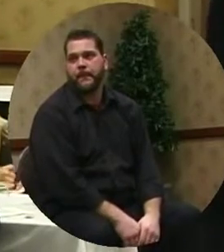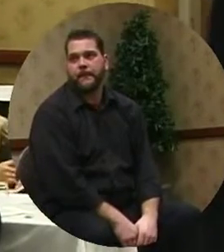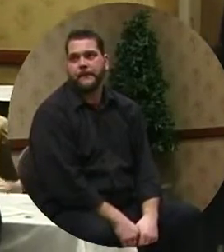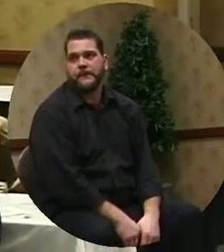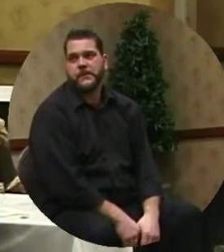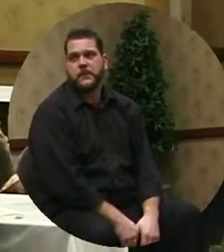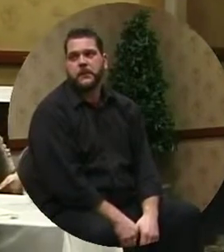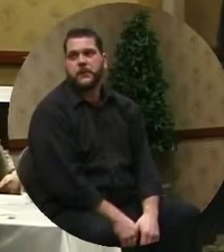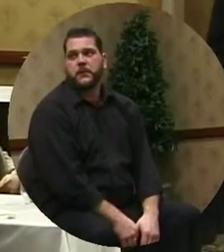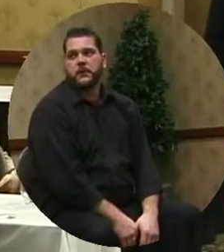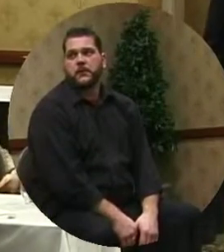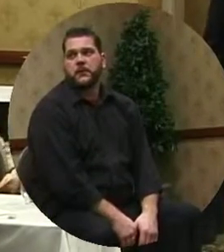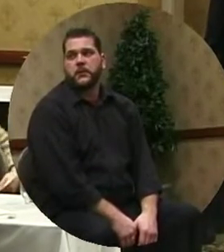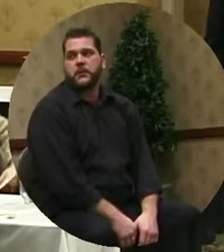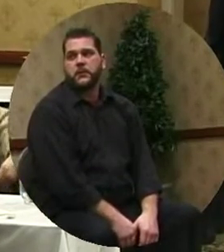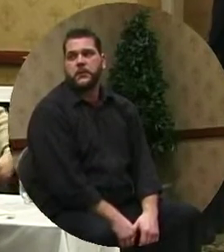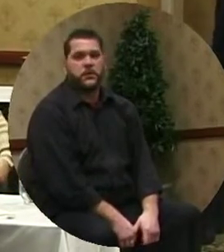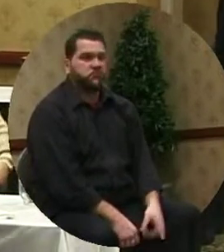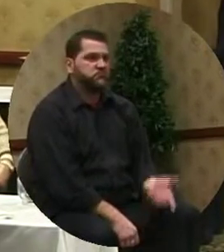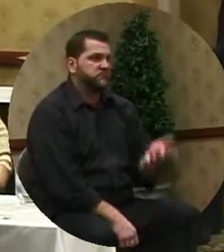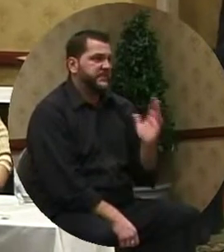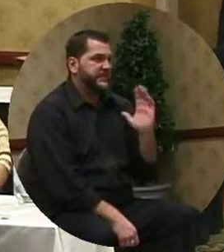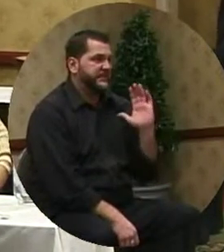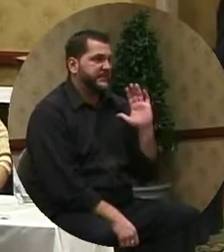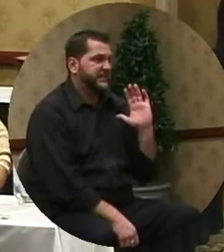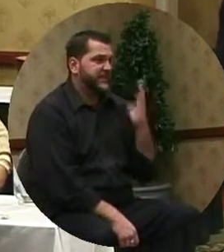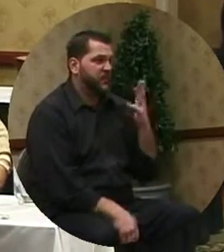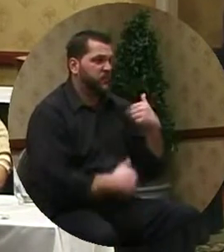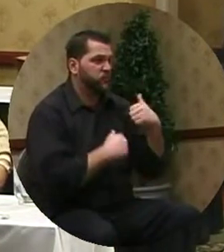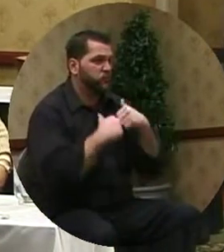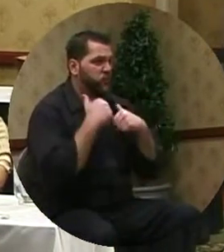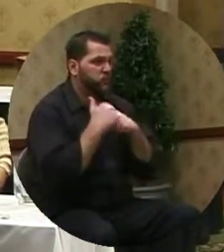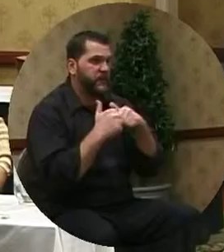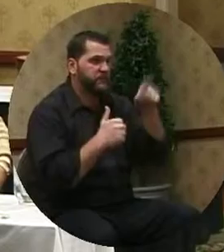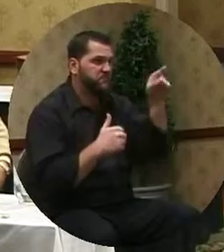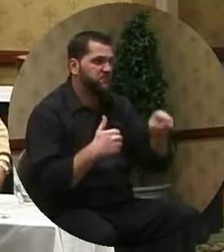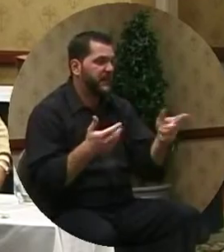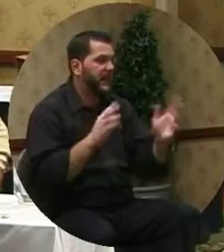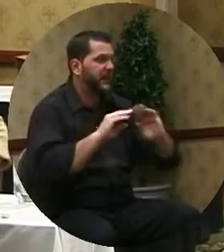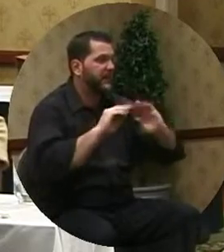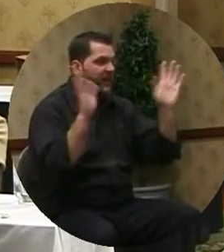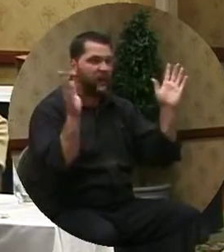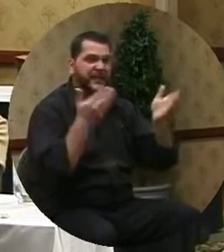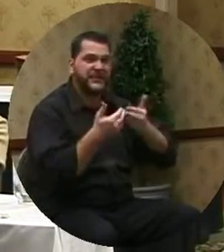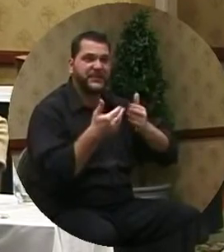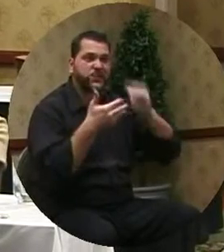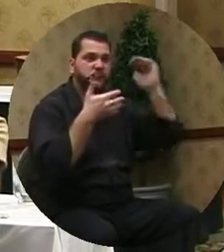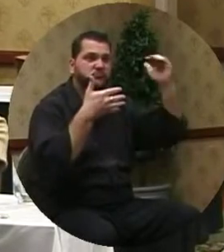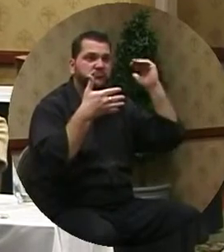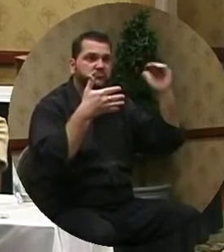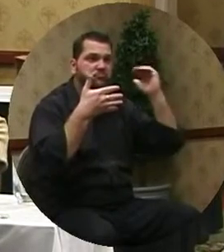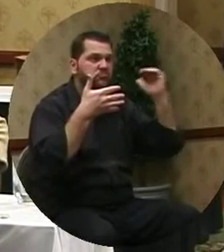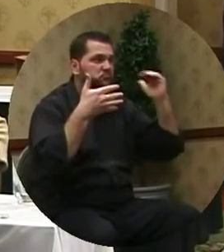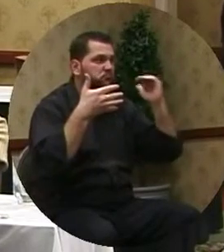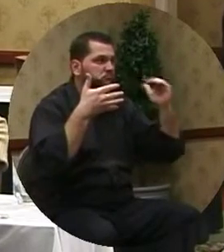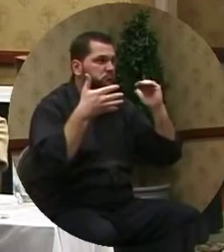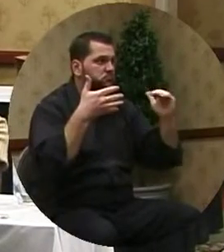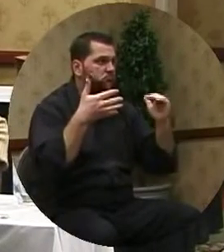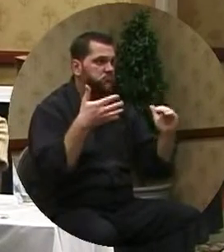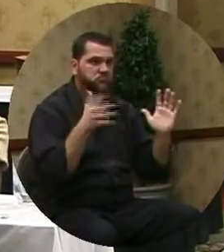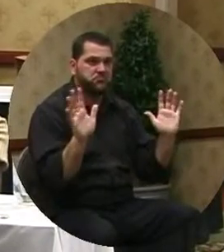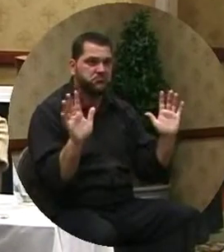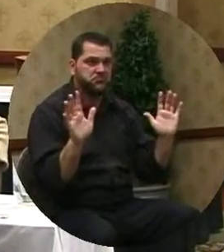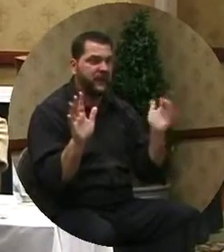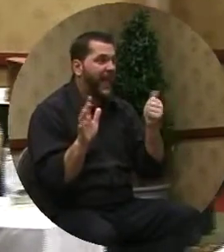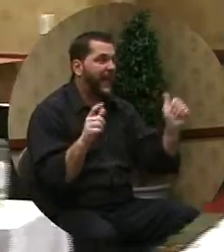Did you find that that's fairly straightforward, that the structure of it is fairly straightforward to walk through? Any